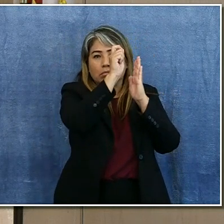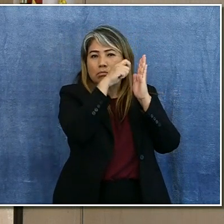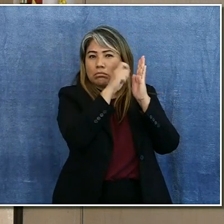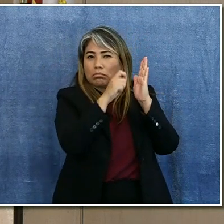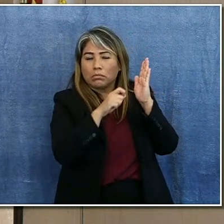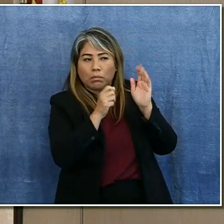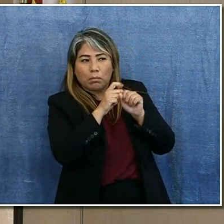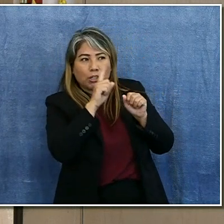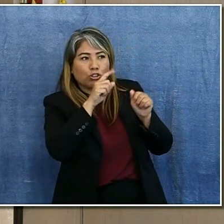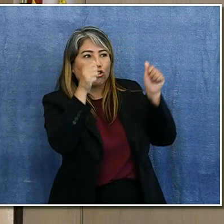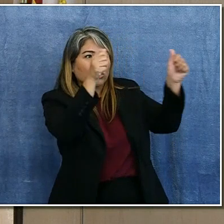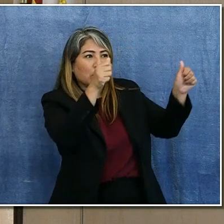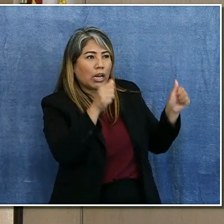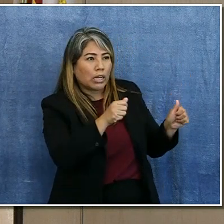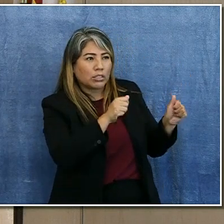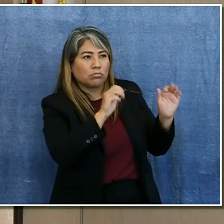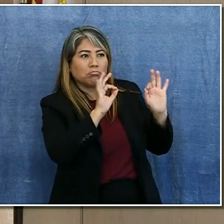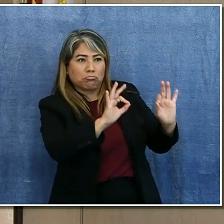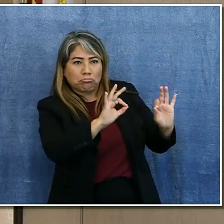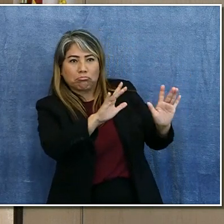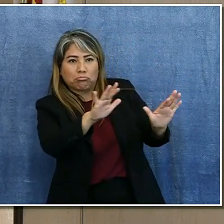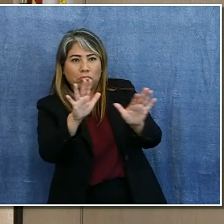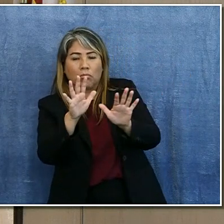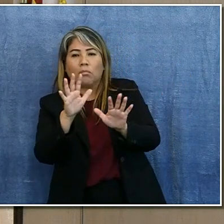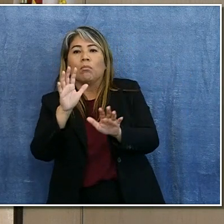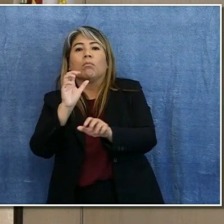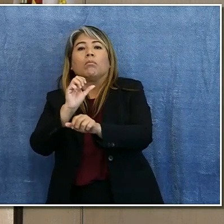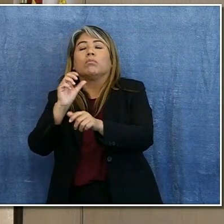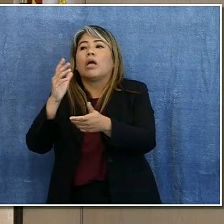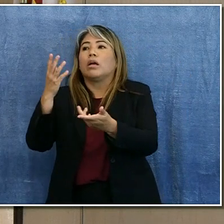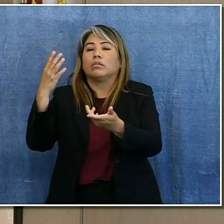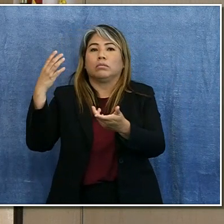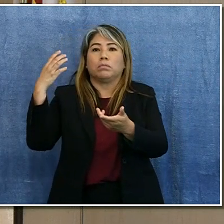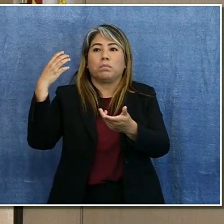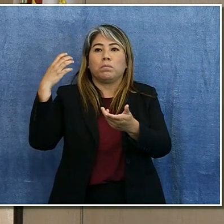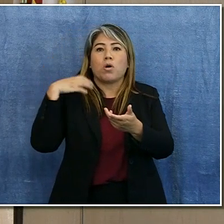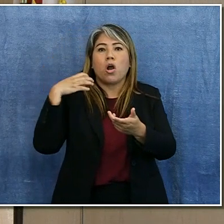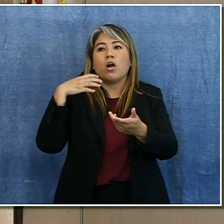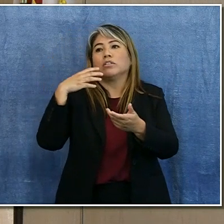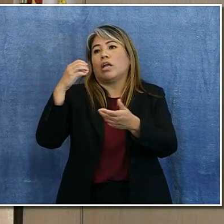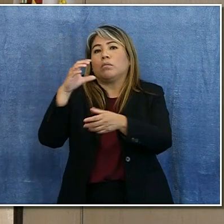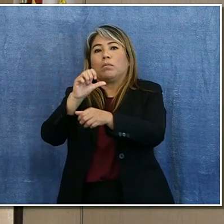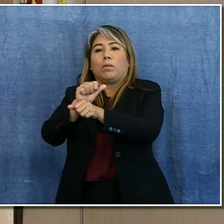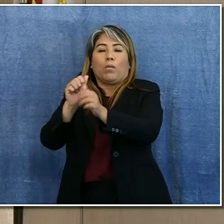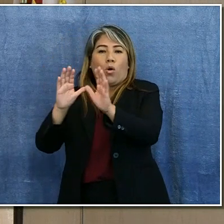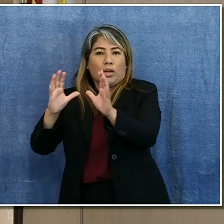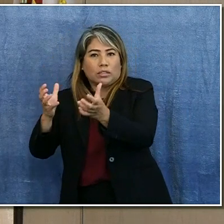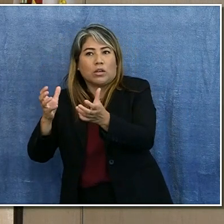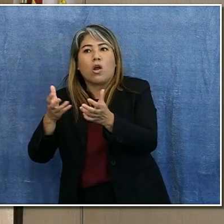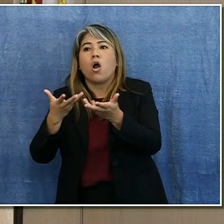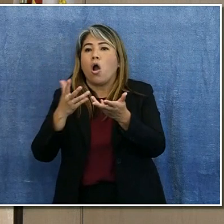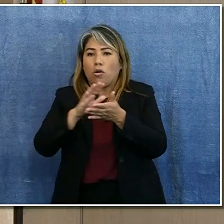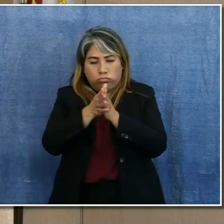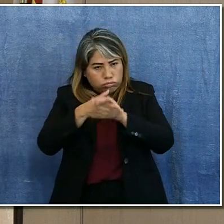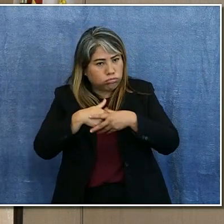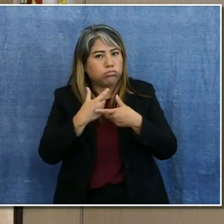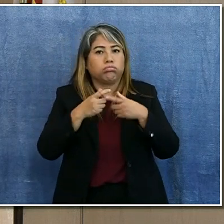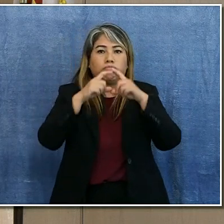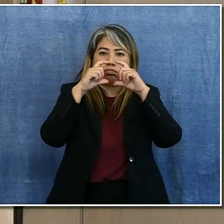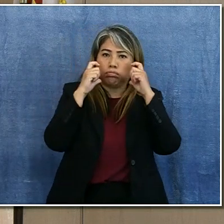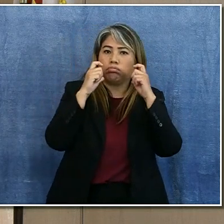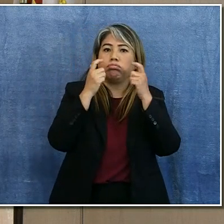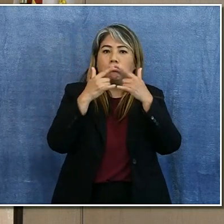all signage is up, that employers are practicing sanitation and proper